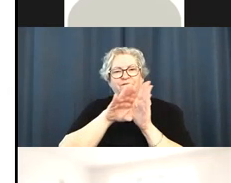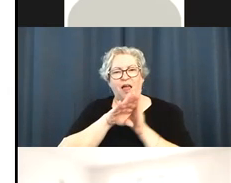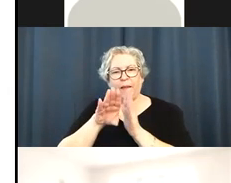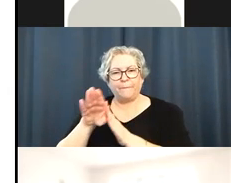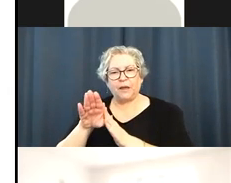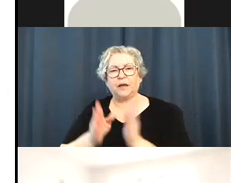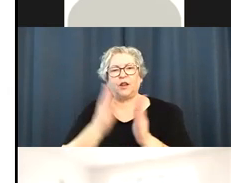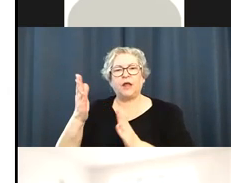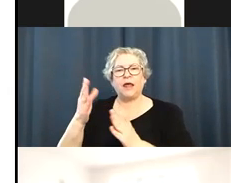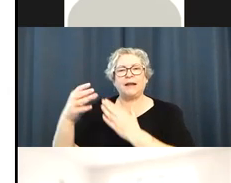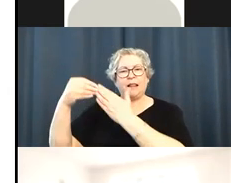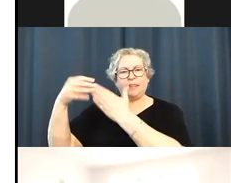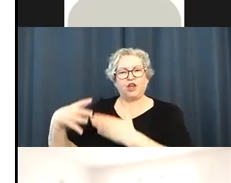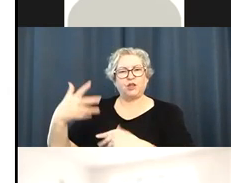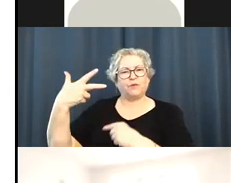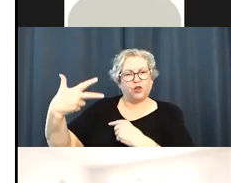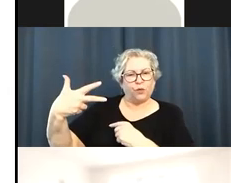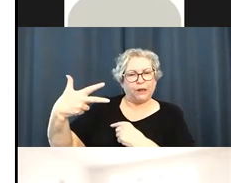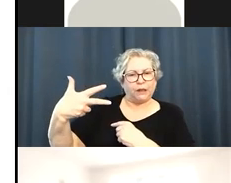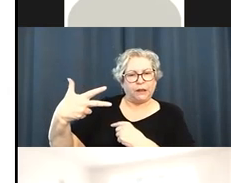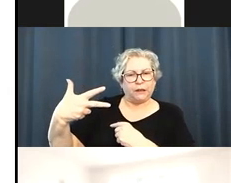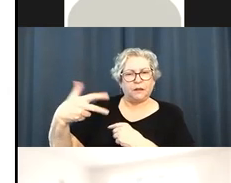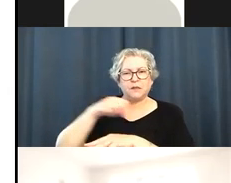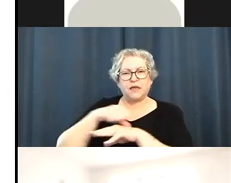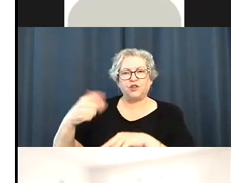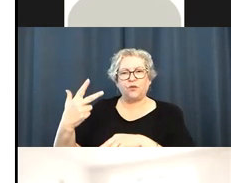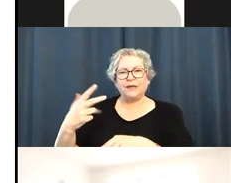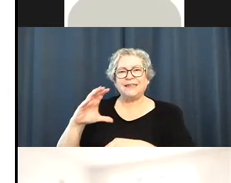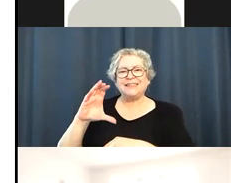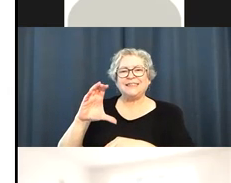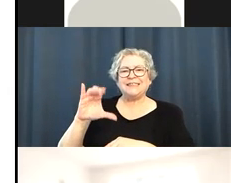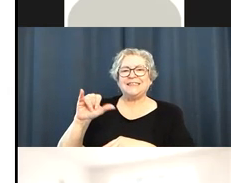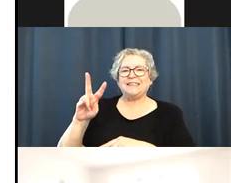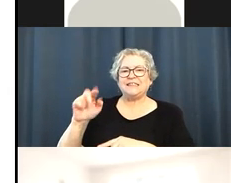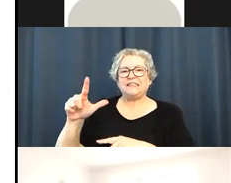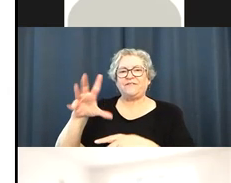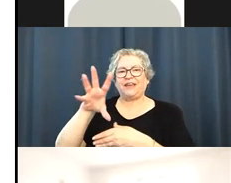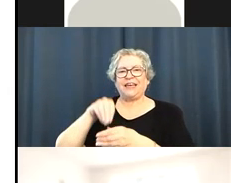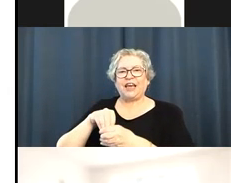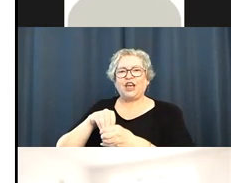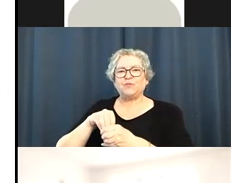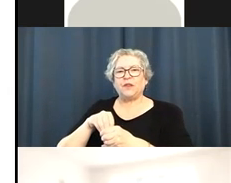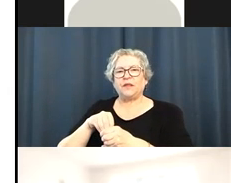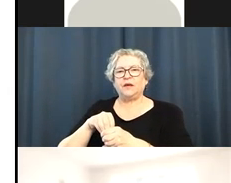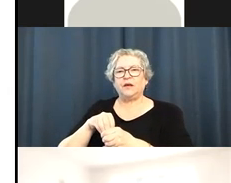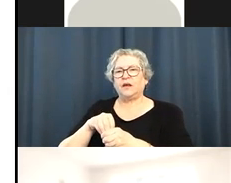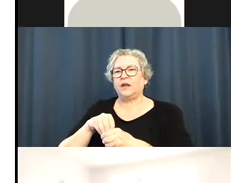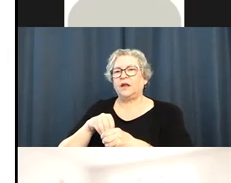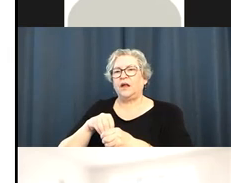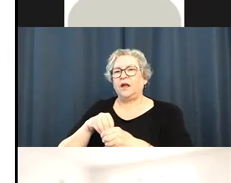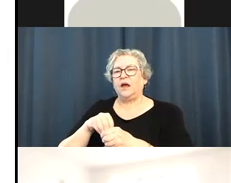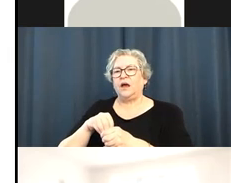youth leadership is step 3 in that phase. And then civic engagement and youth organizing are kind of broken into the idea